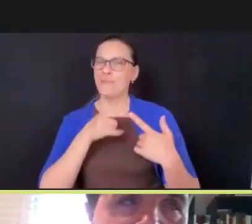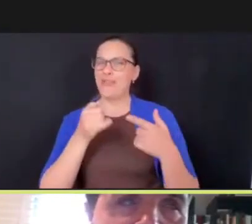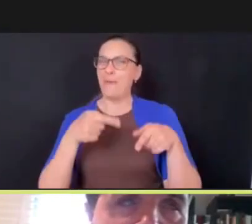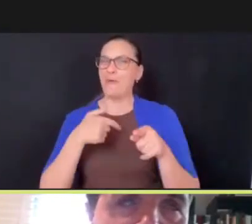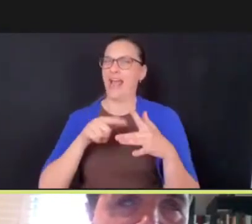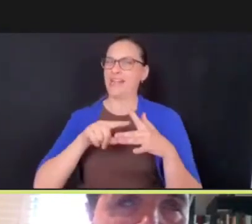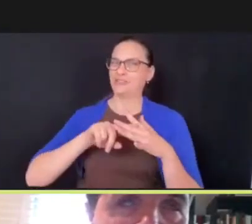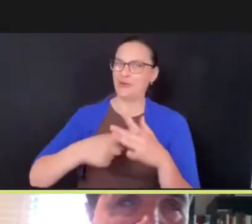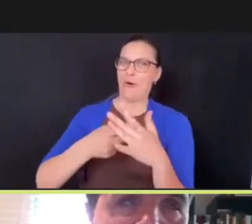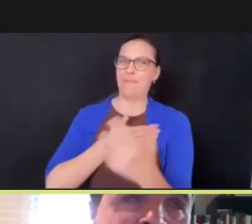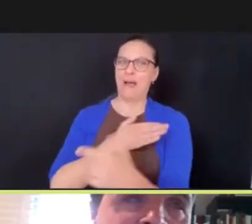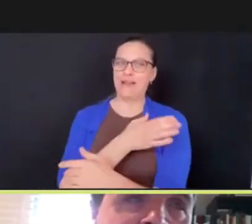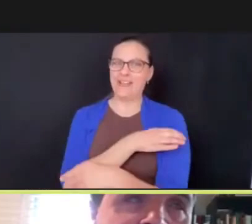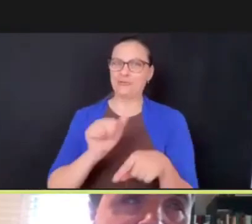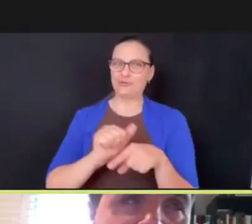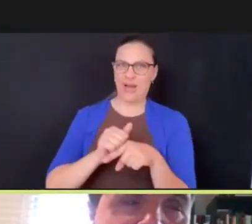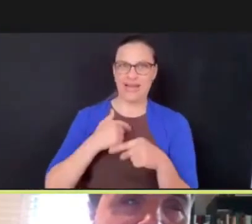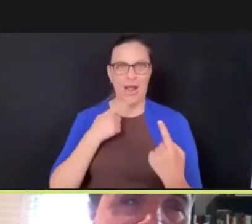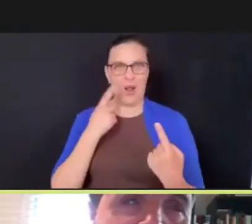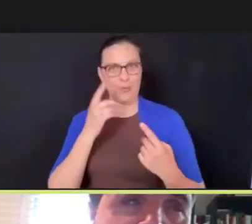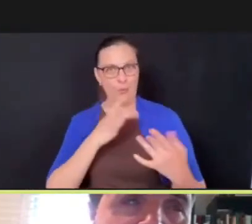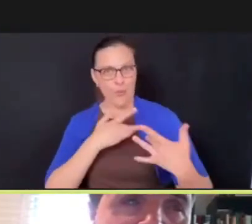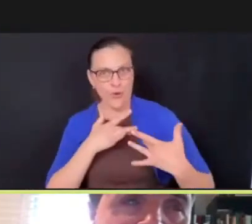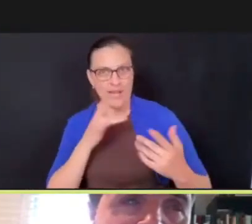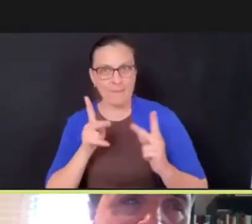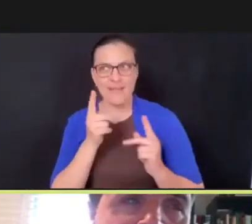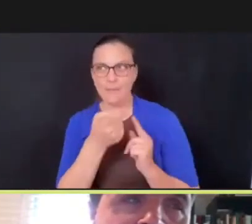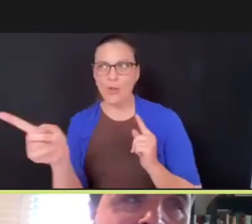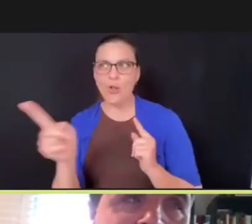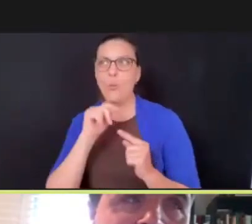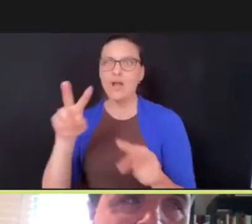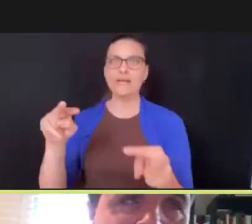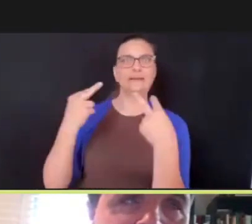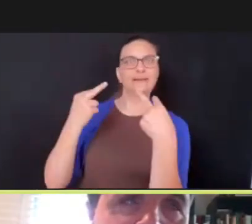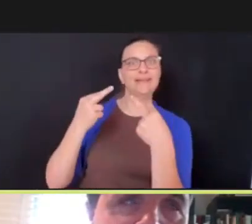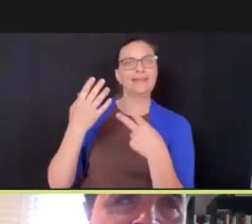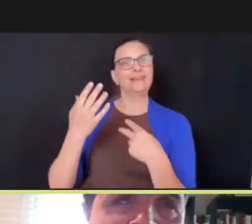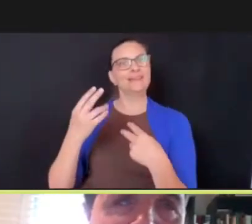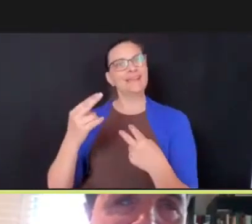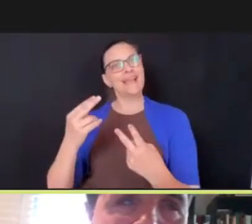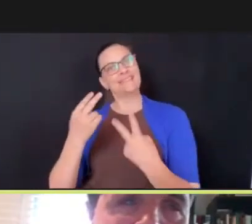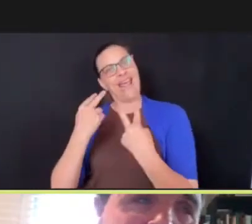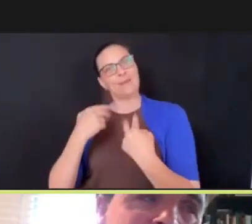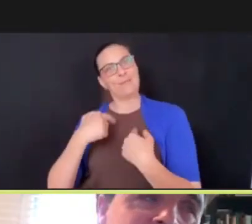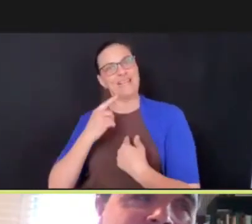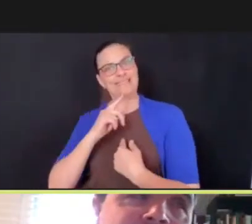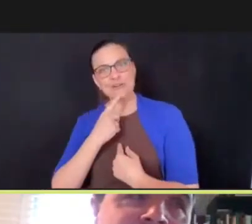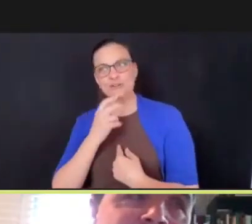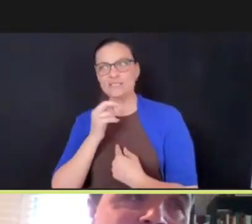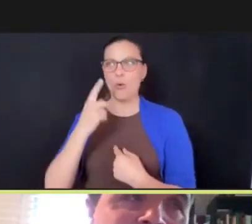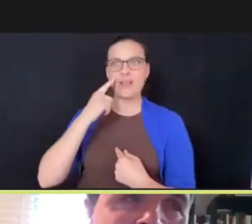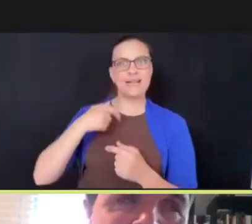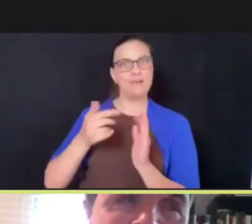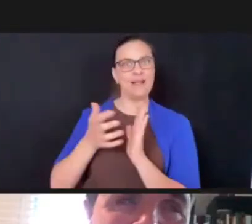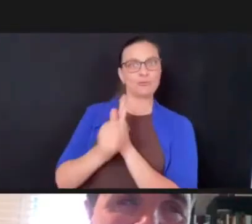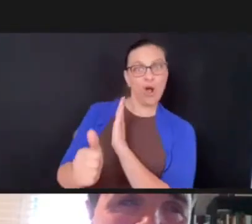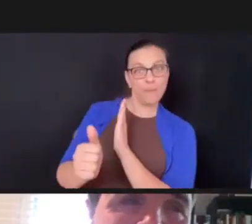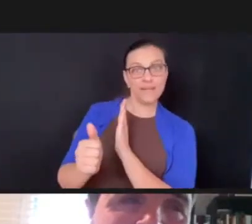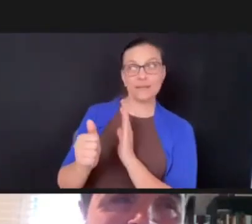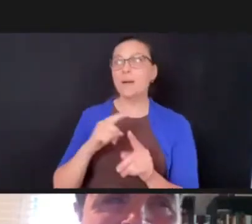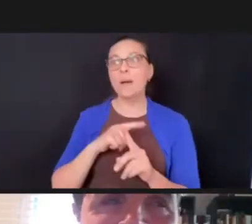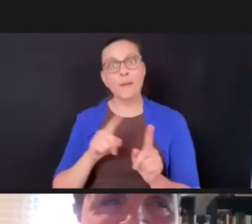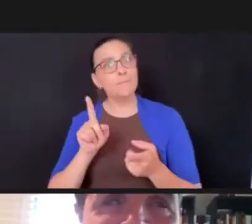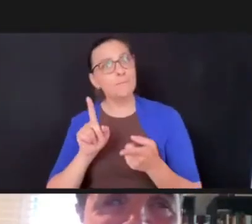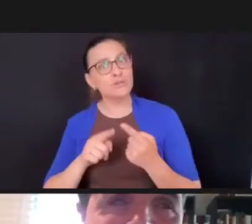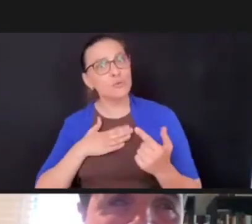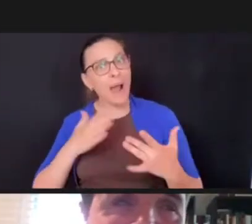wouldn't think that I was competent. And that really, to my delight, for lack of a better word, hasn't